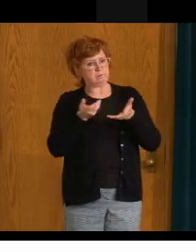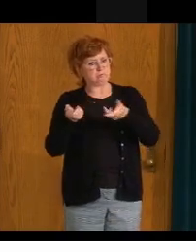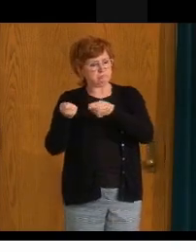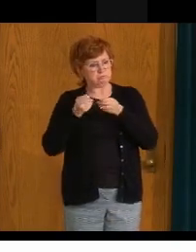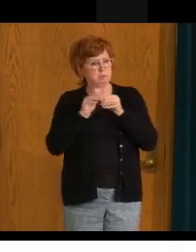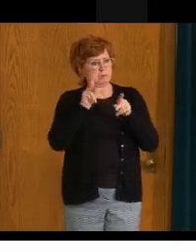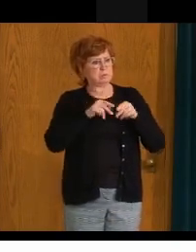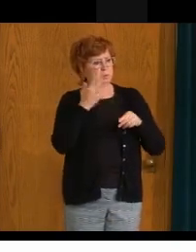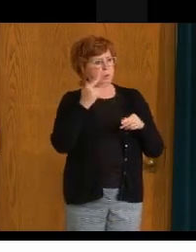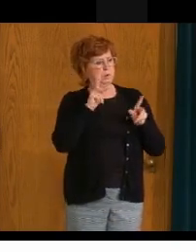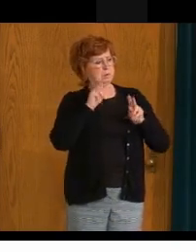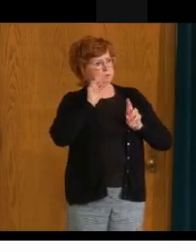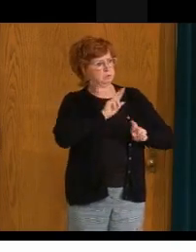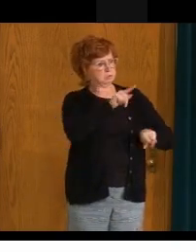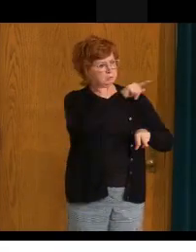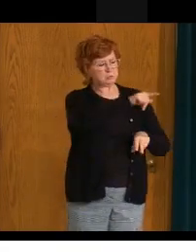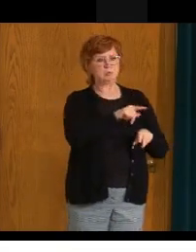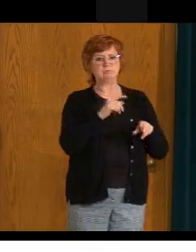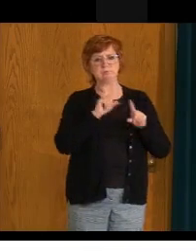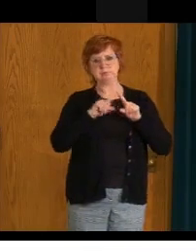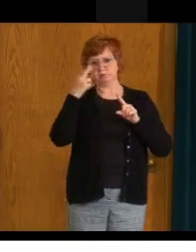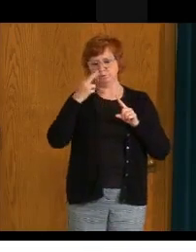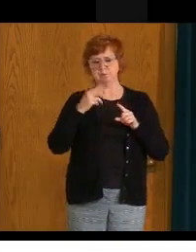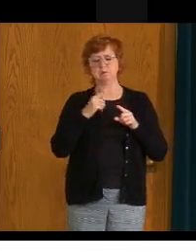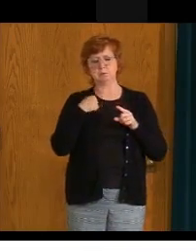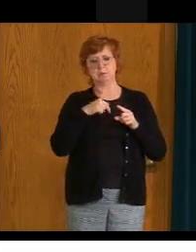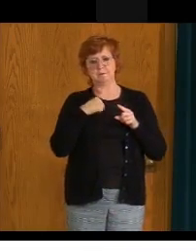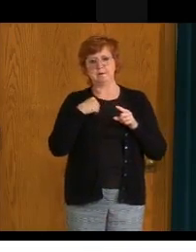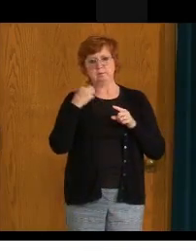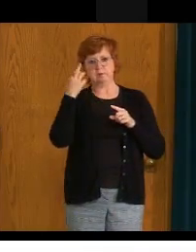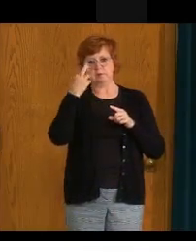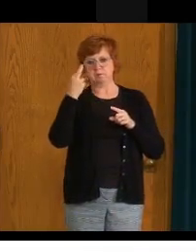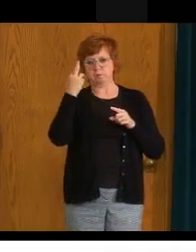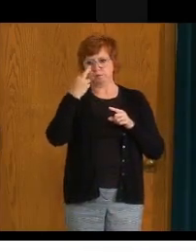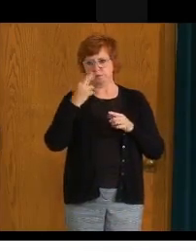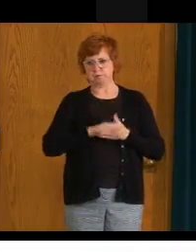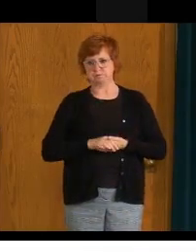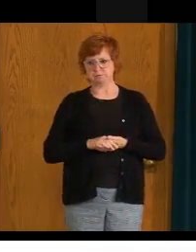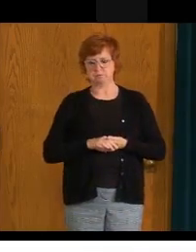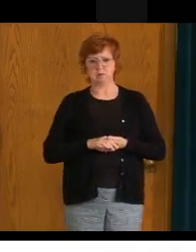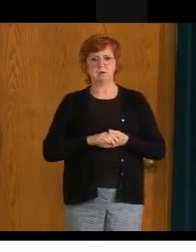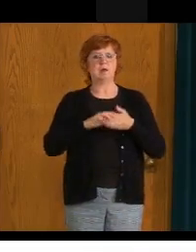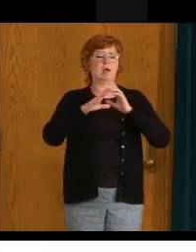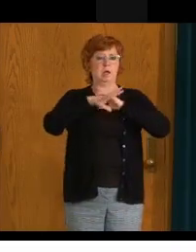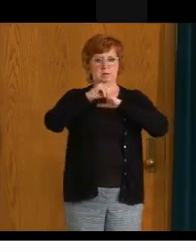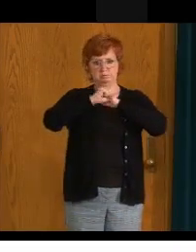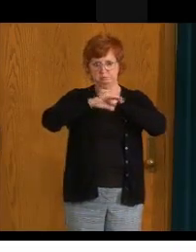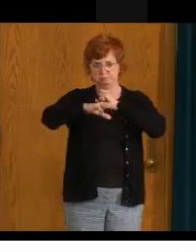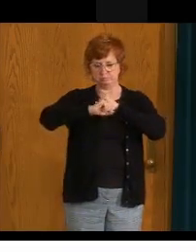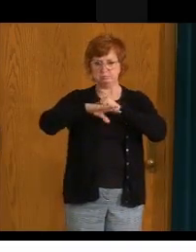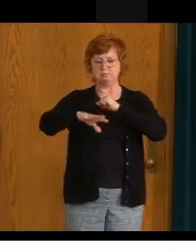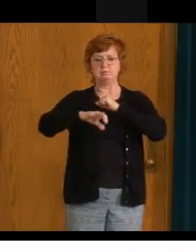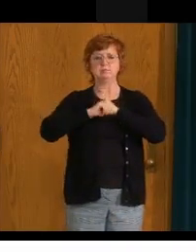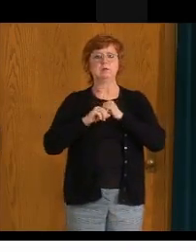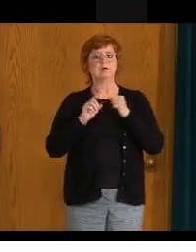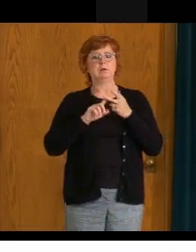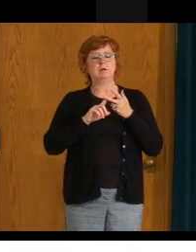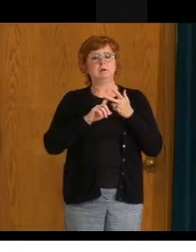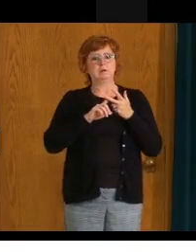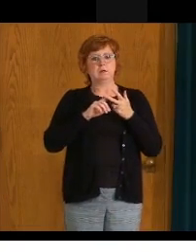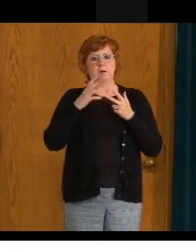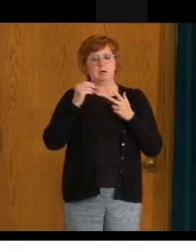it. We've communicated the benefits of the vaccine broadly in broad marketing campaigns, emphasizing the safety